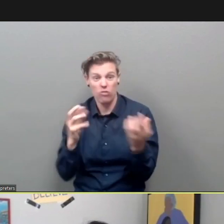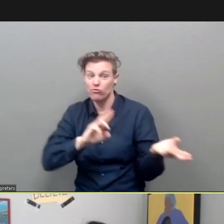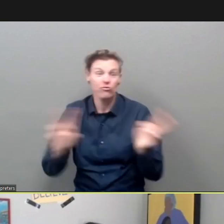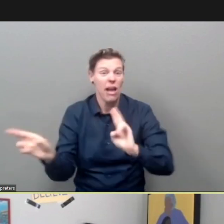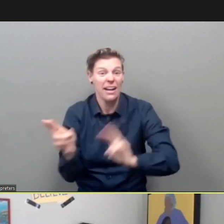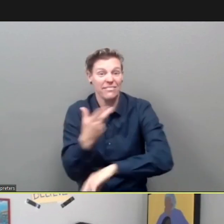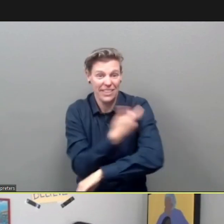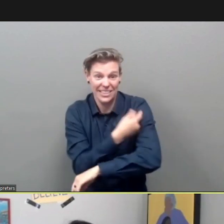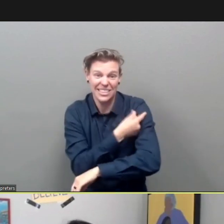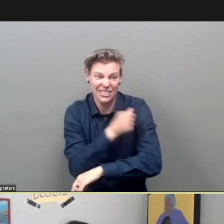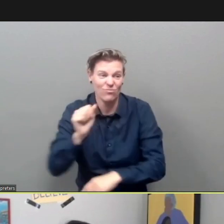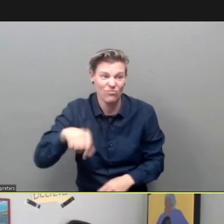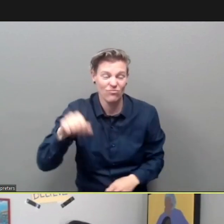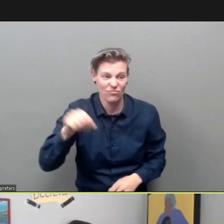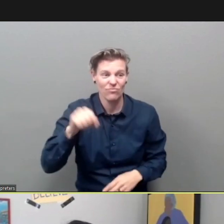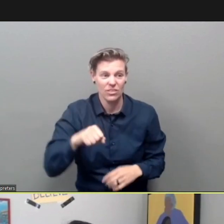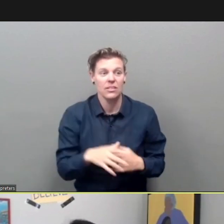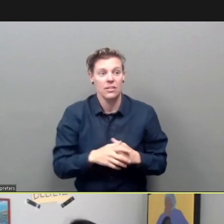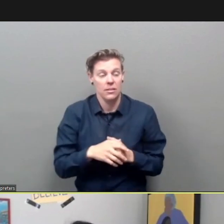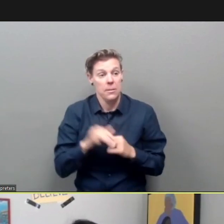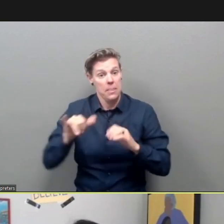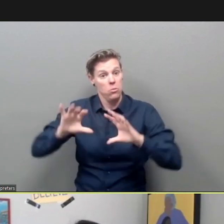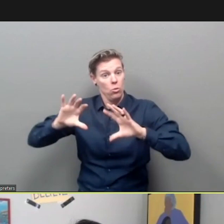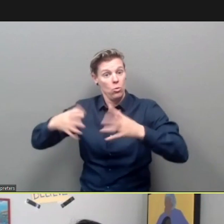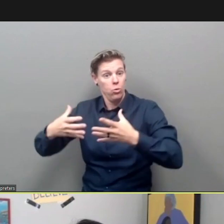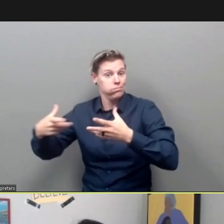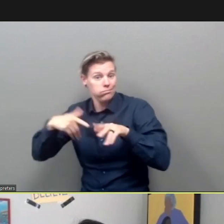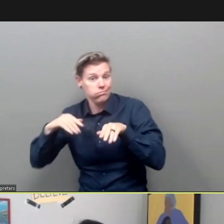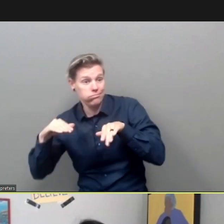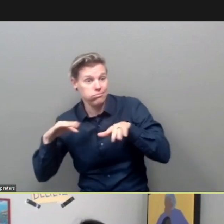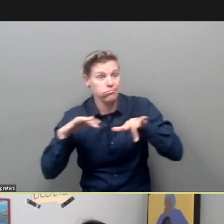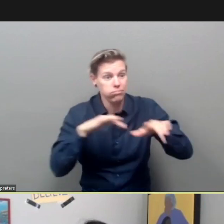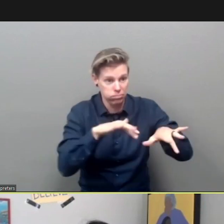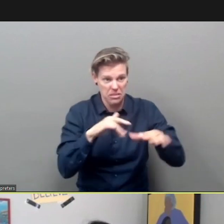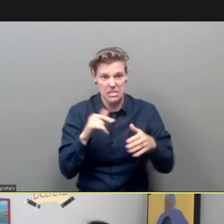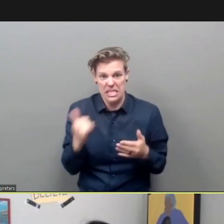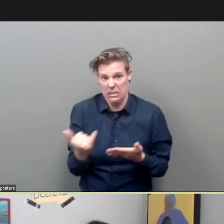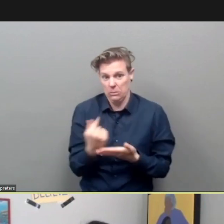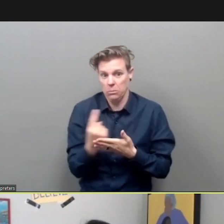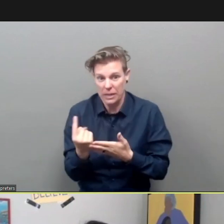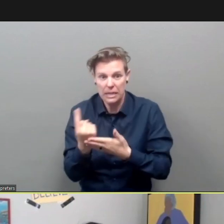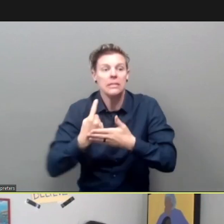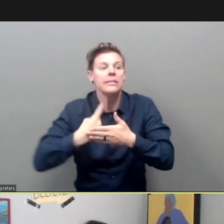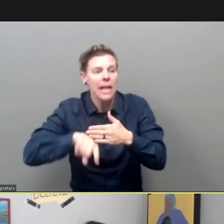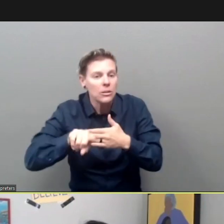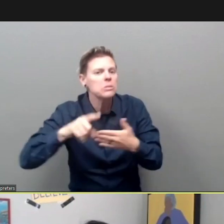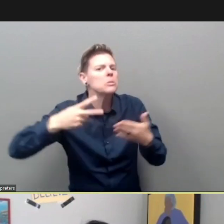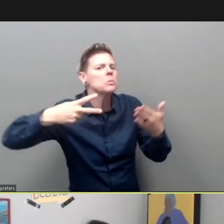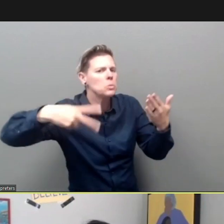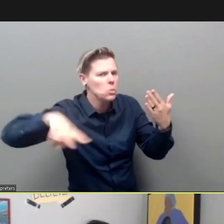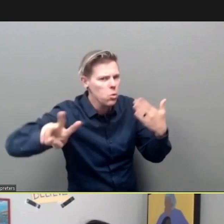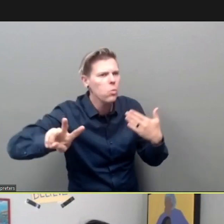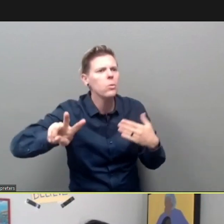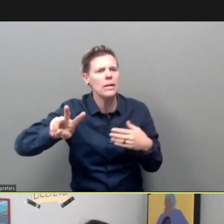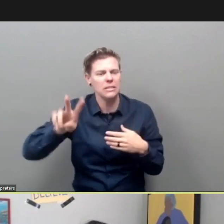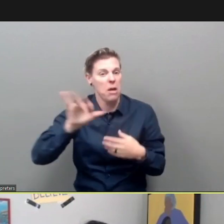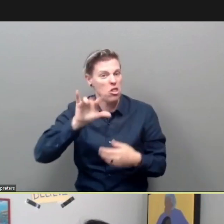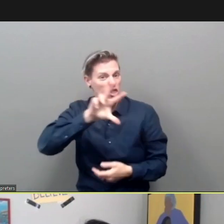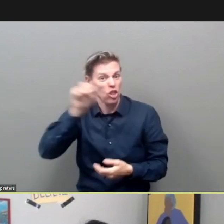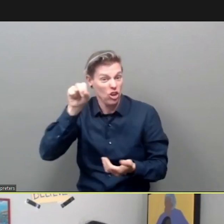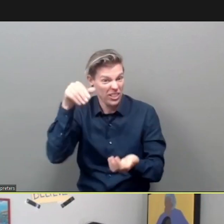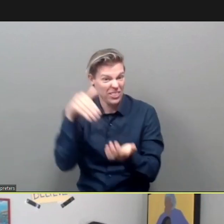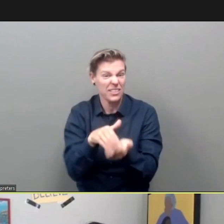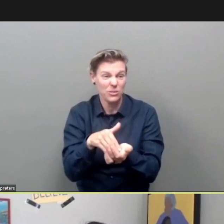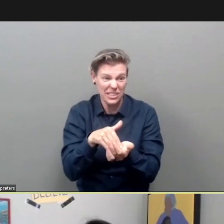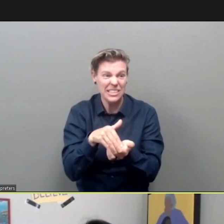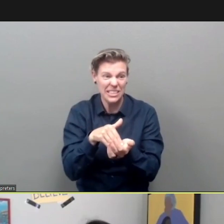group will be spread out throughout the next 2 weeks, we believe. And so our public health department has really stepped